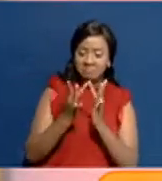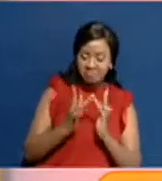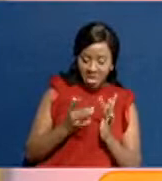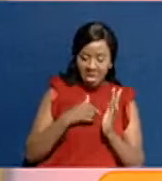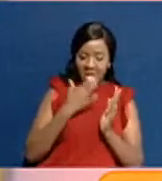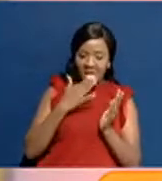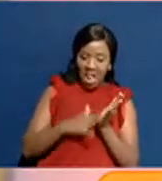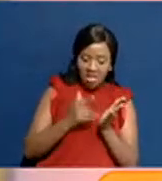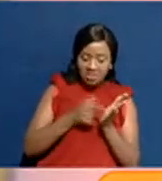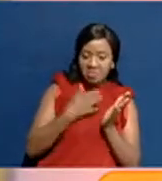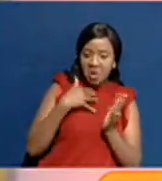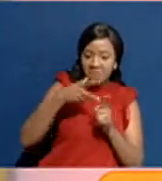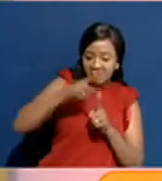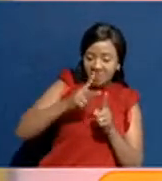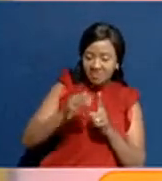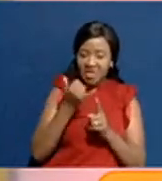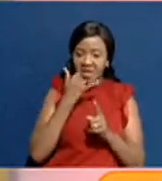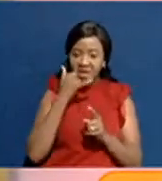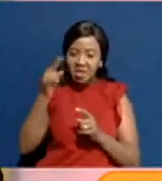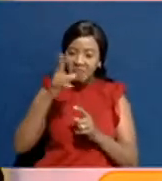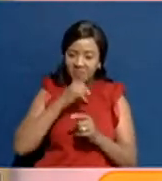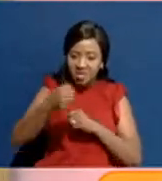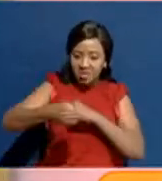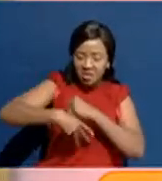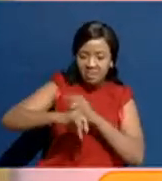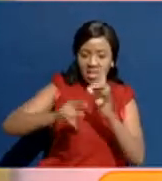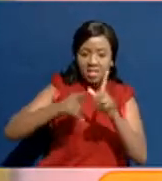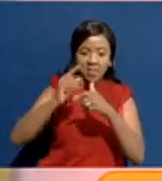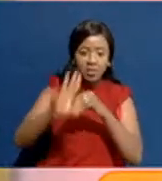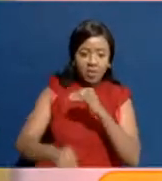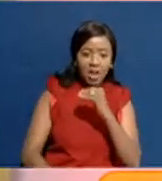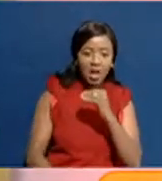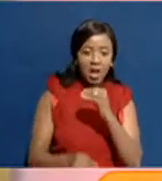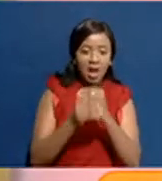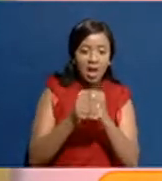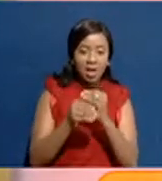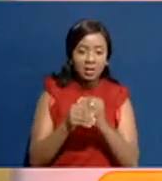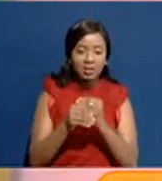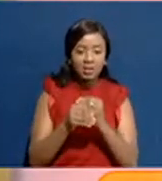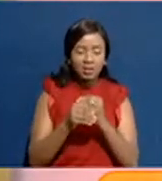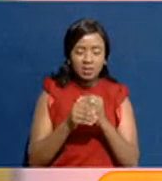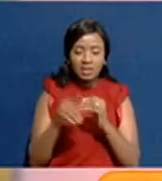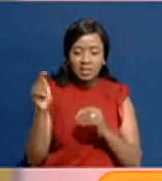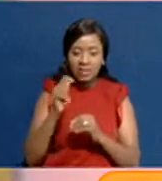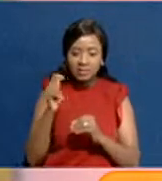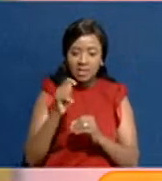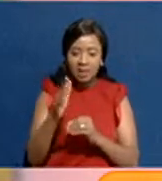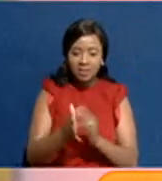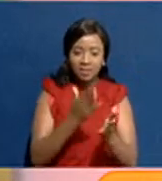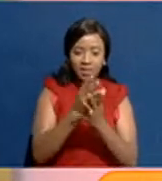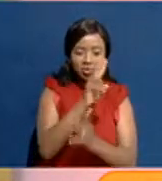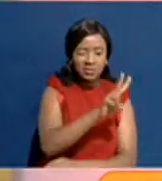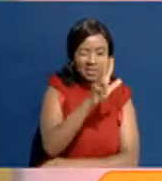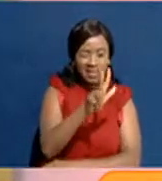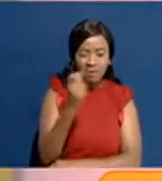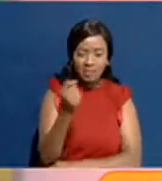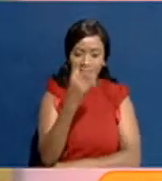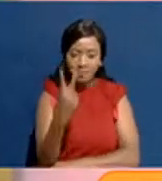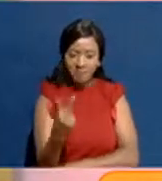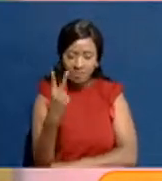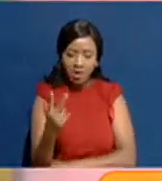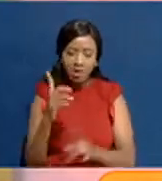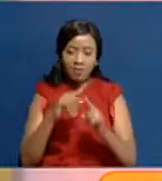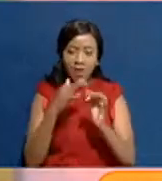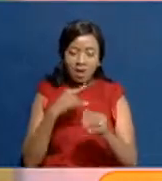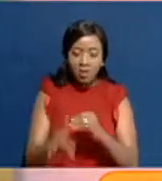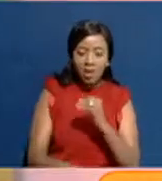rectify the error that you've pointed out and extend the closure of the tender was supposed to have been on 23rd of February, and they extended it by another